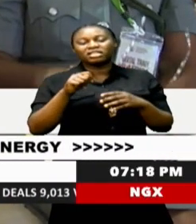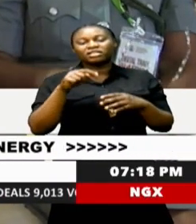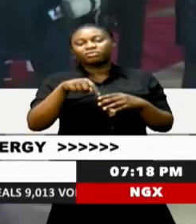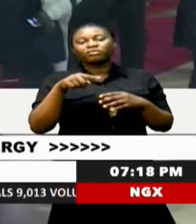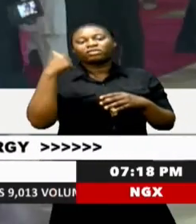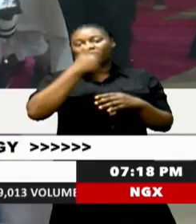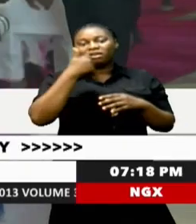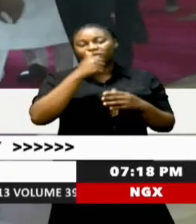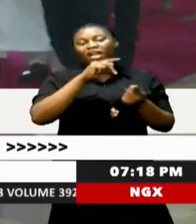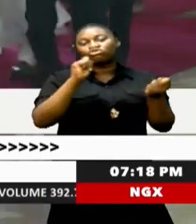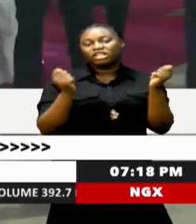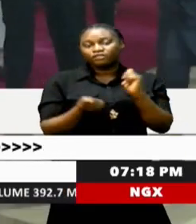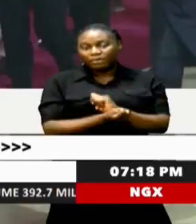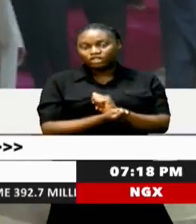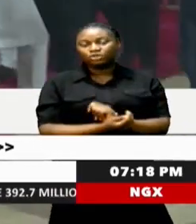transformation.